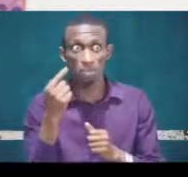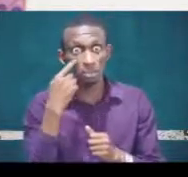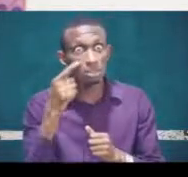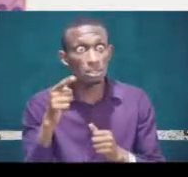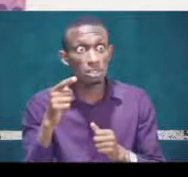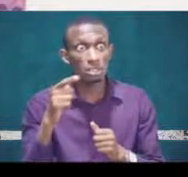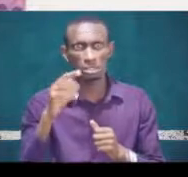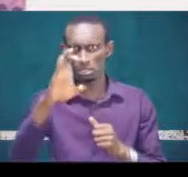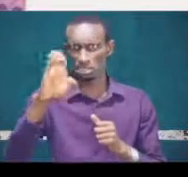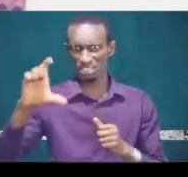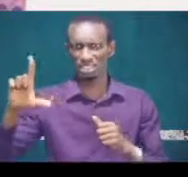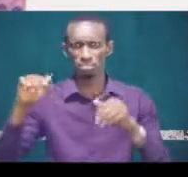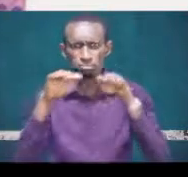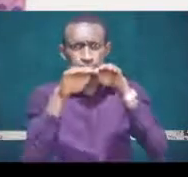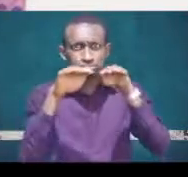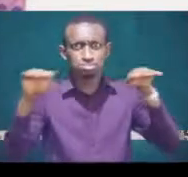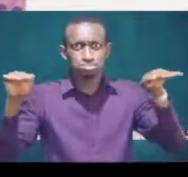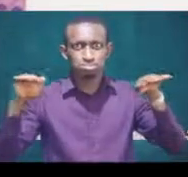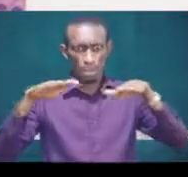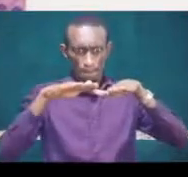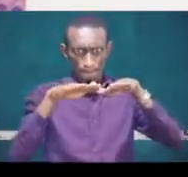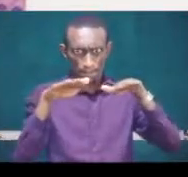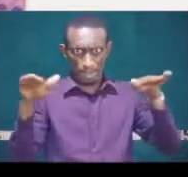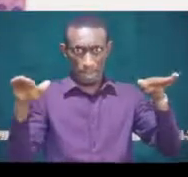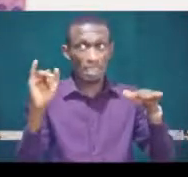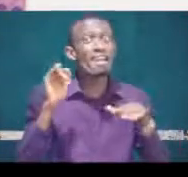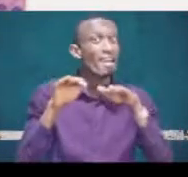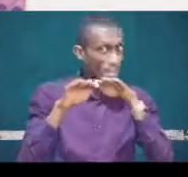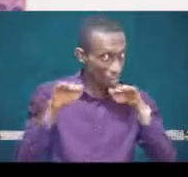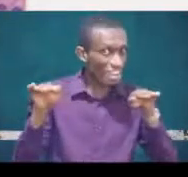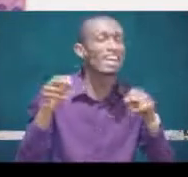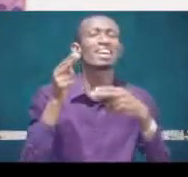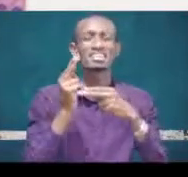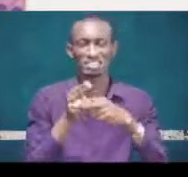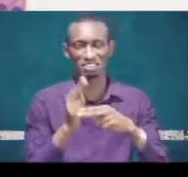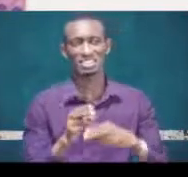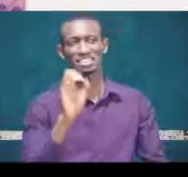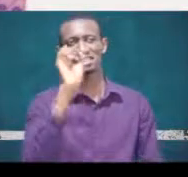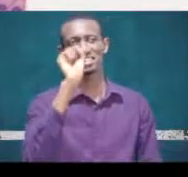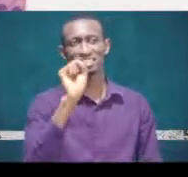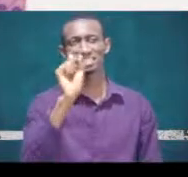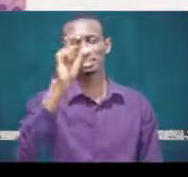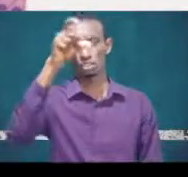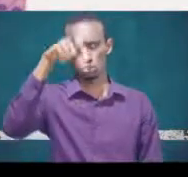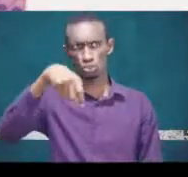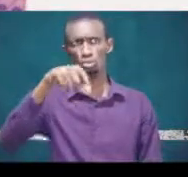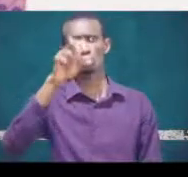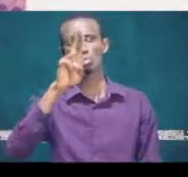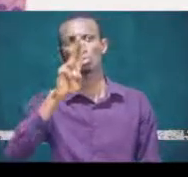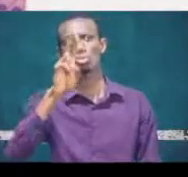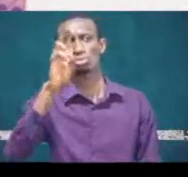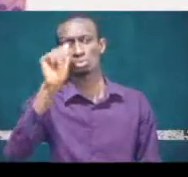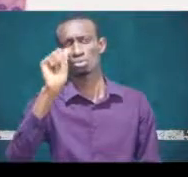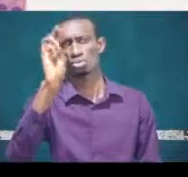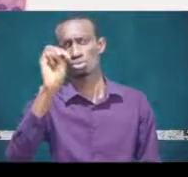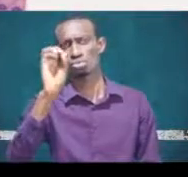it is simple squamous. Then these cells are attached to what we call basolamina, or